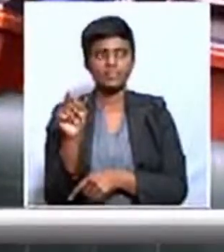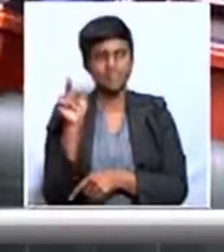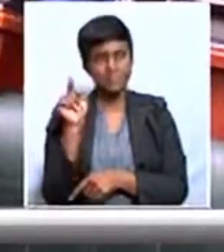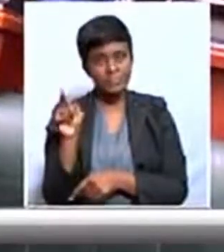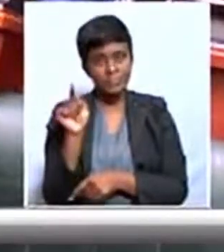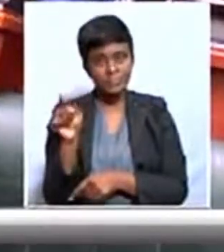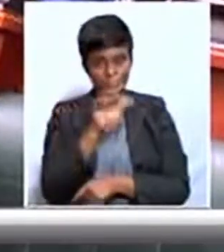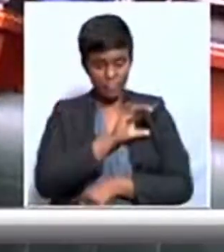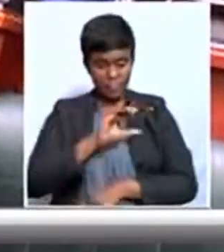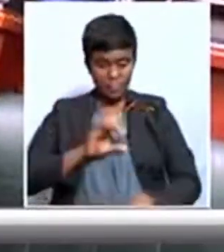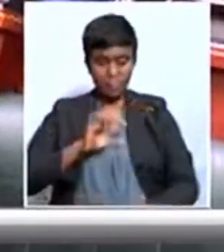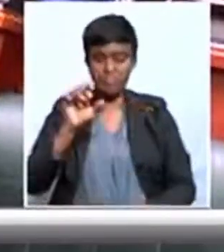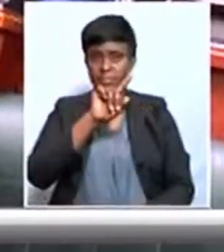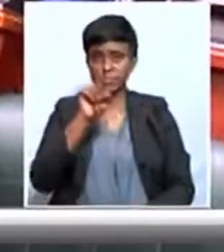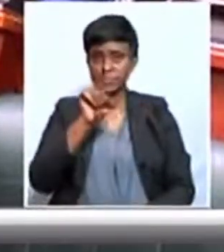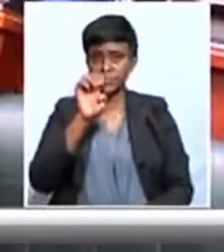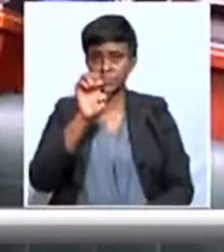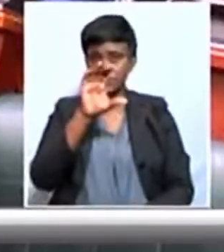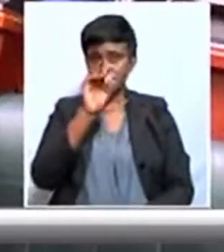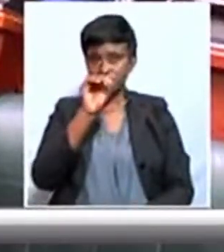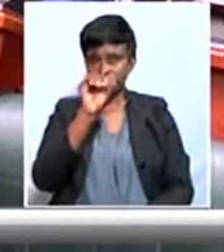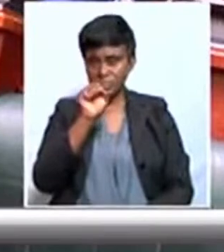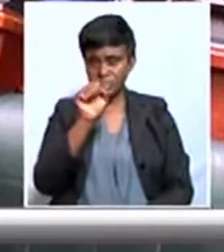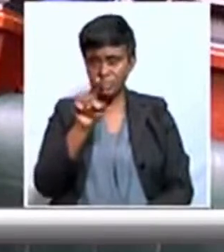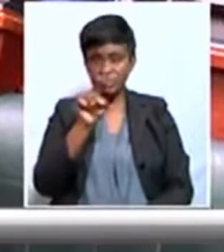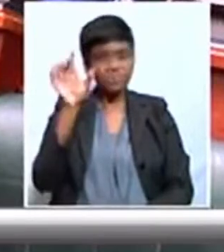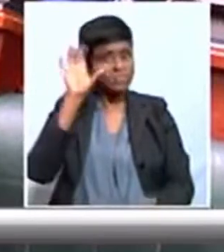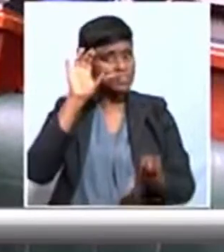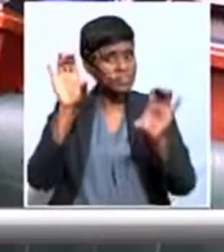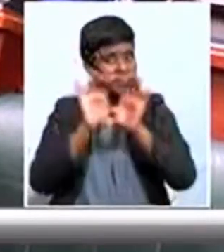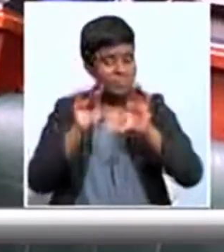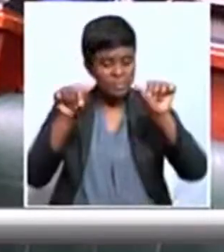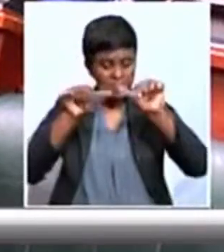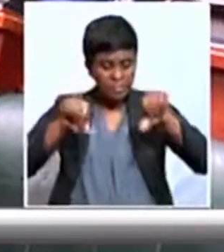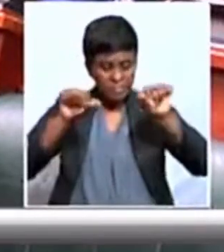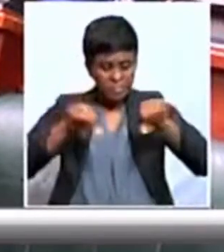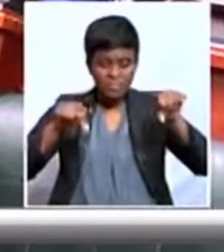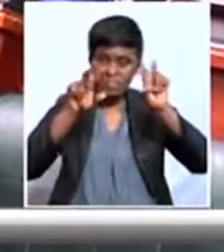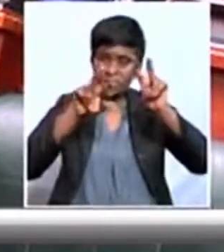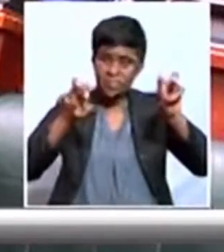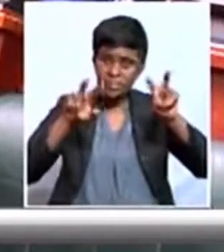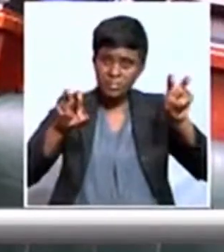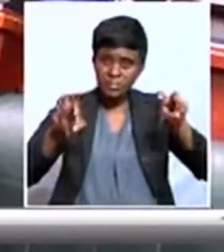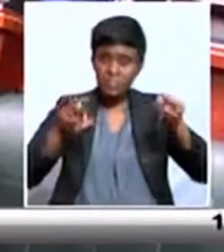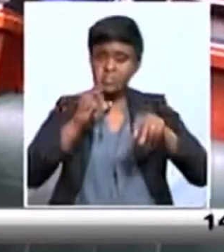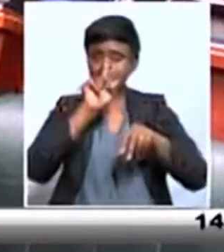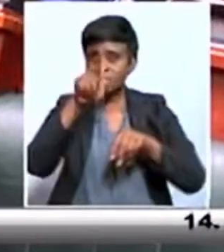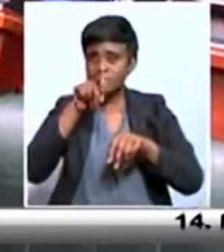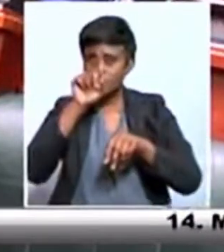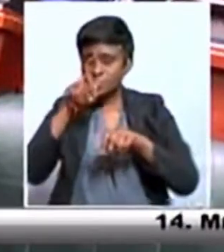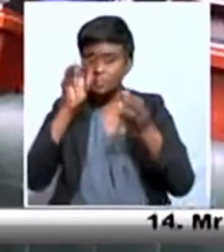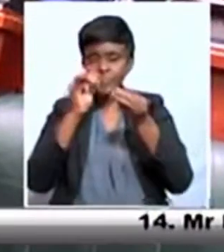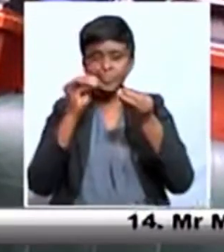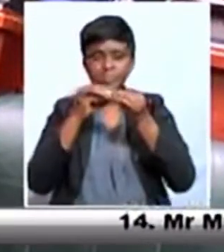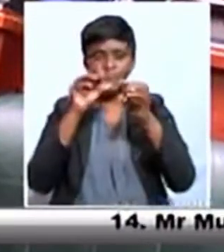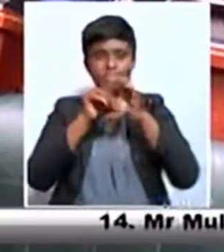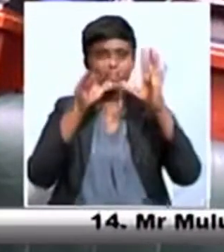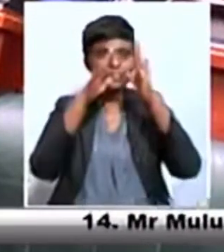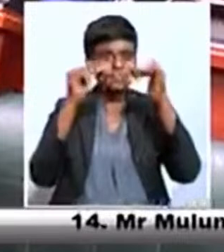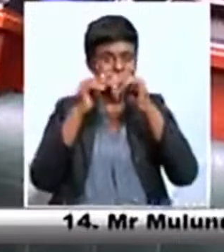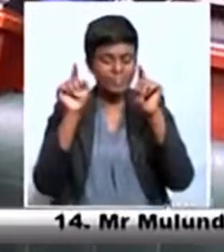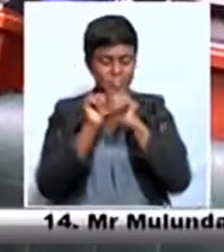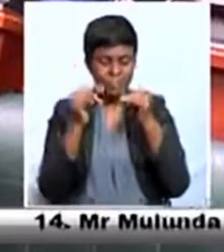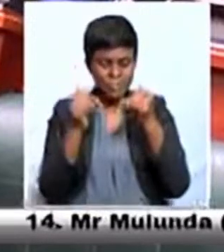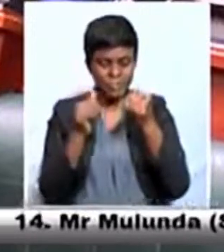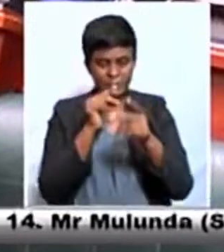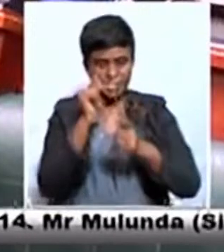ZESCO has conducted a conditional assessment, verification, investment, and insurance analysis of the housing units and is in the